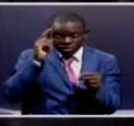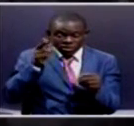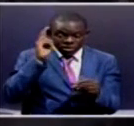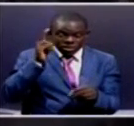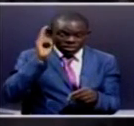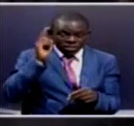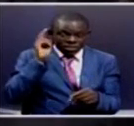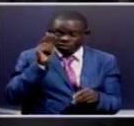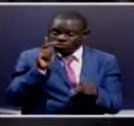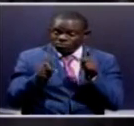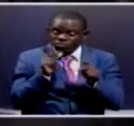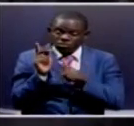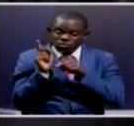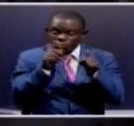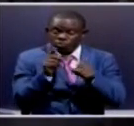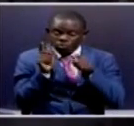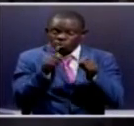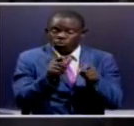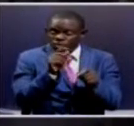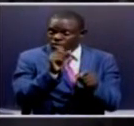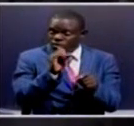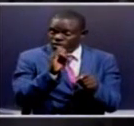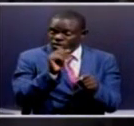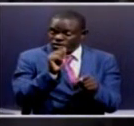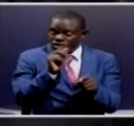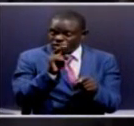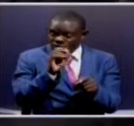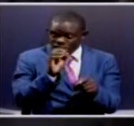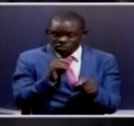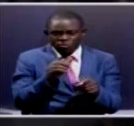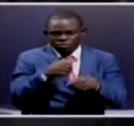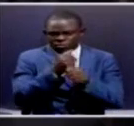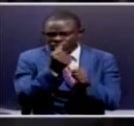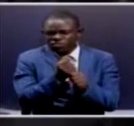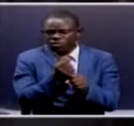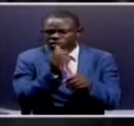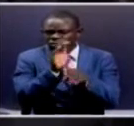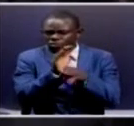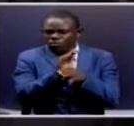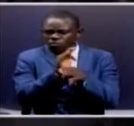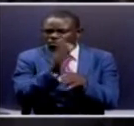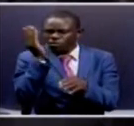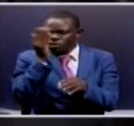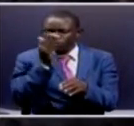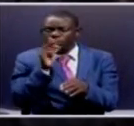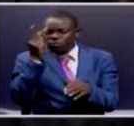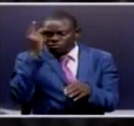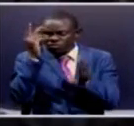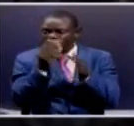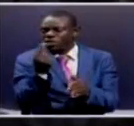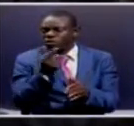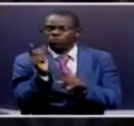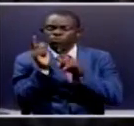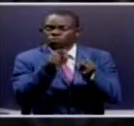list of the people that attended the Siavonga meeting, it's not politicians alone. The point is